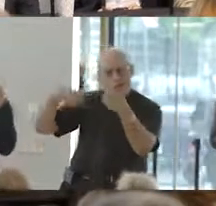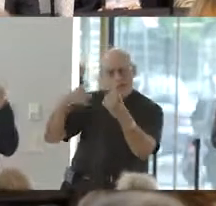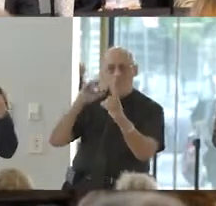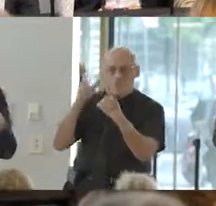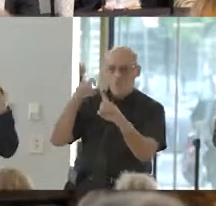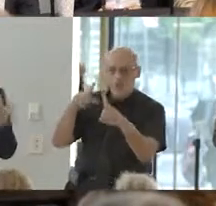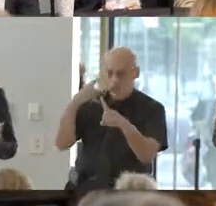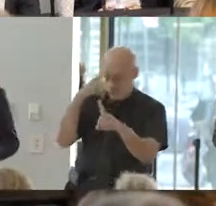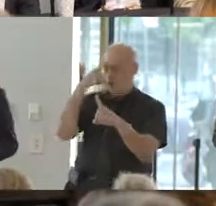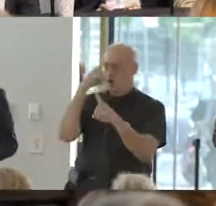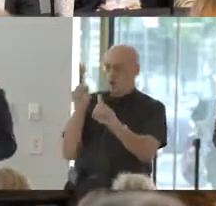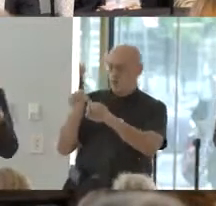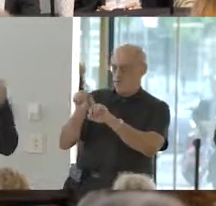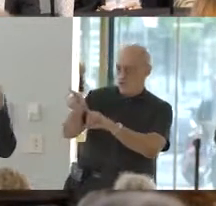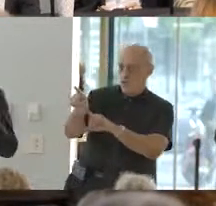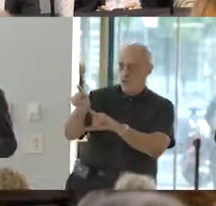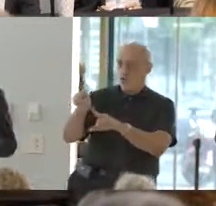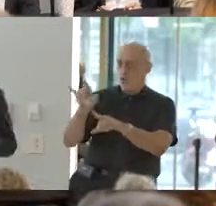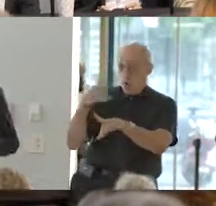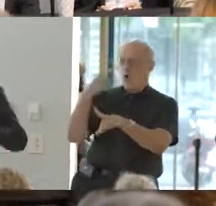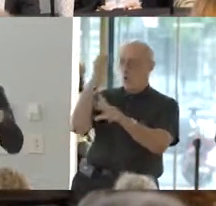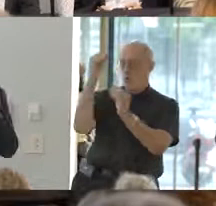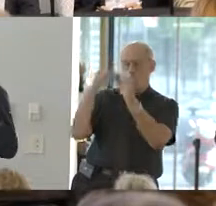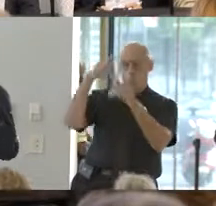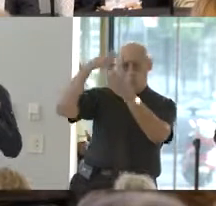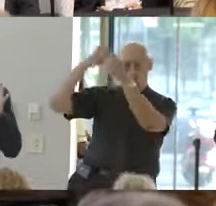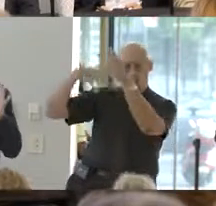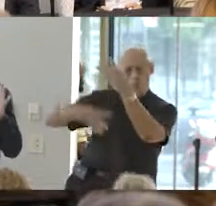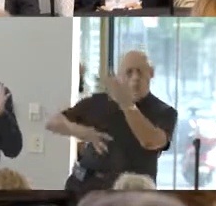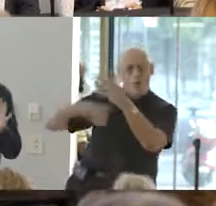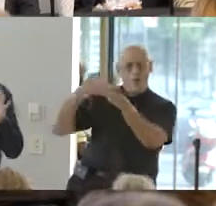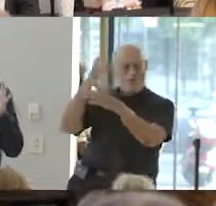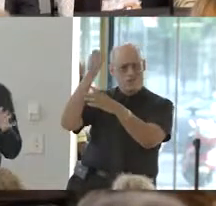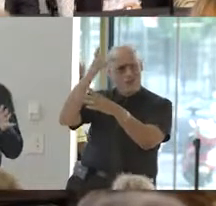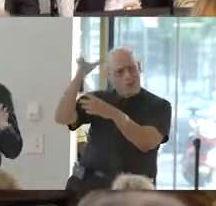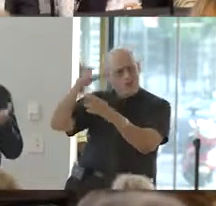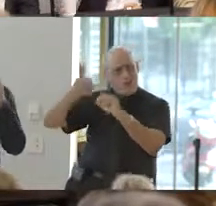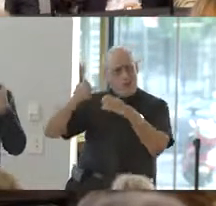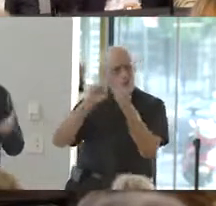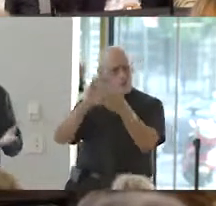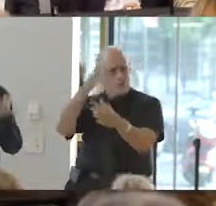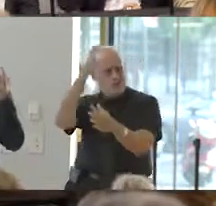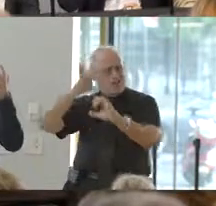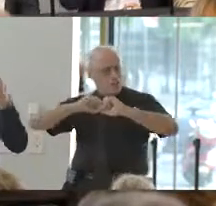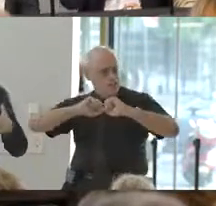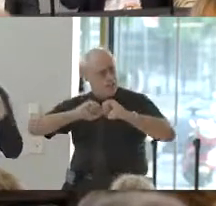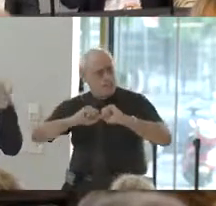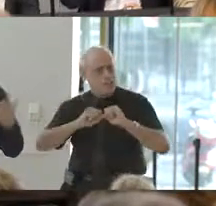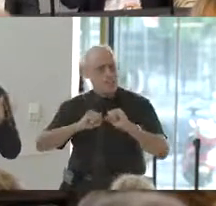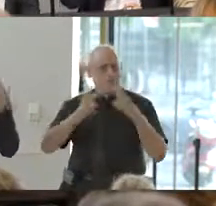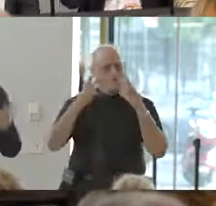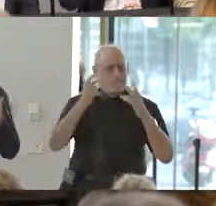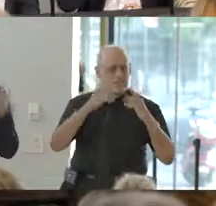trigger some more ideas from you and more thoughts about how we might approach resiliency and balance